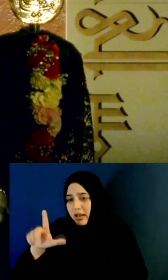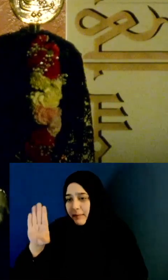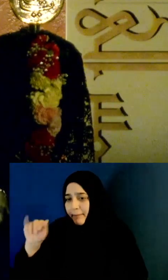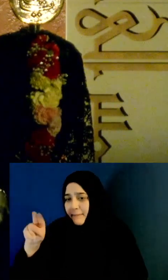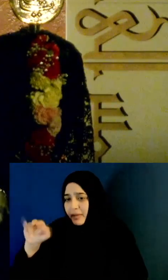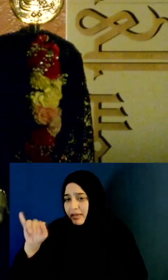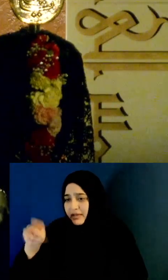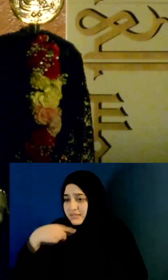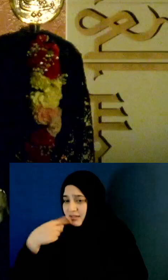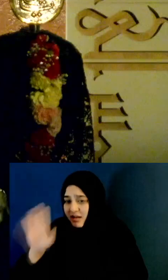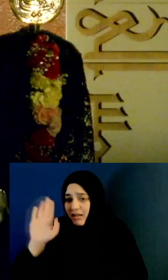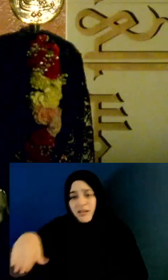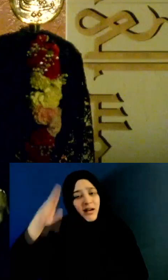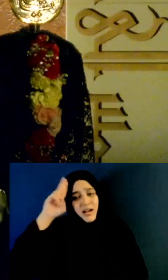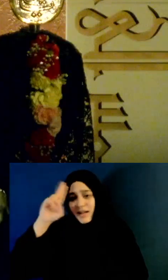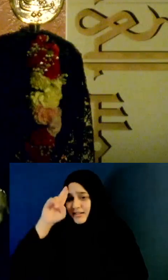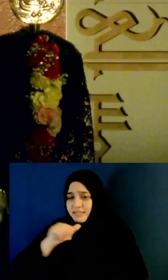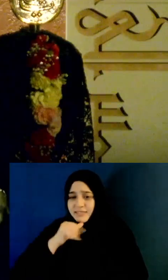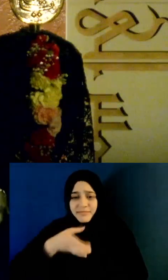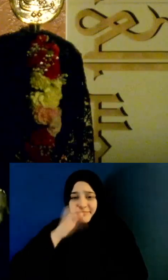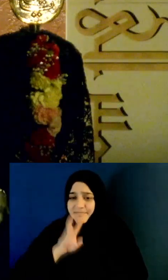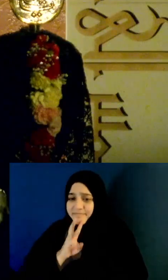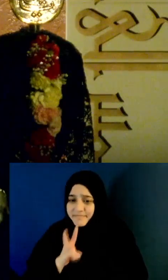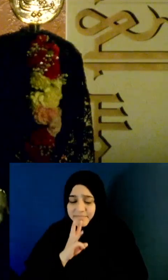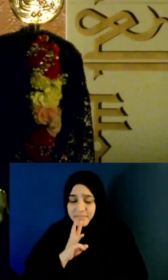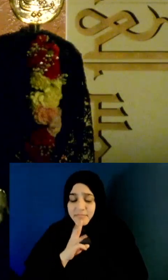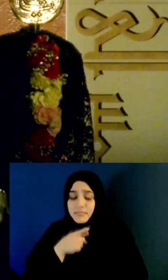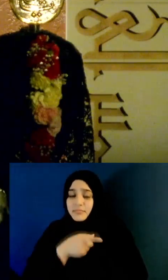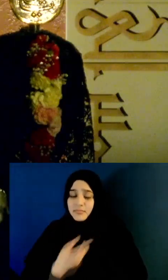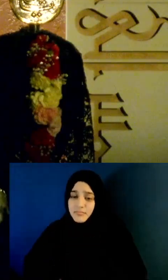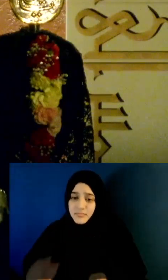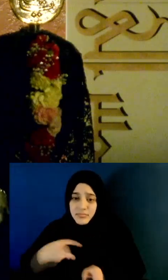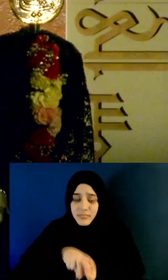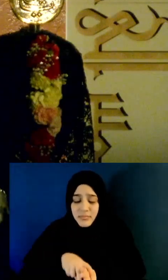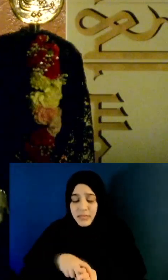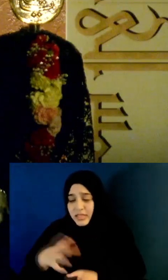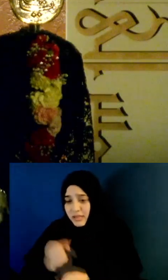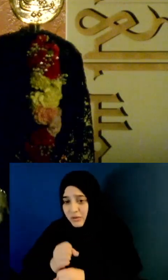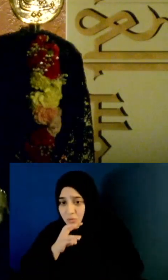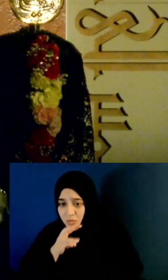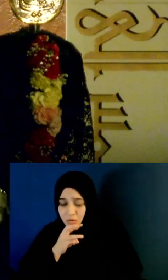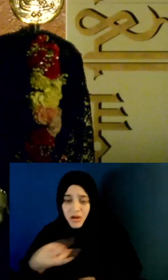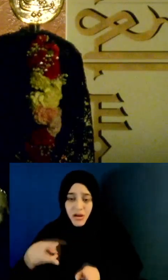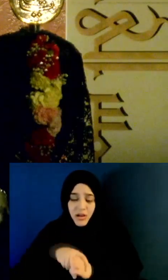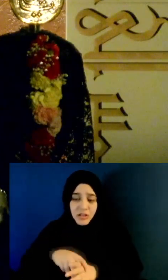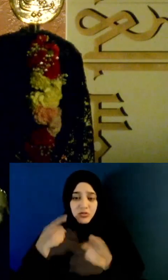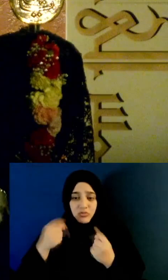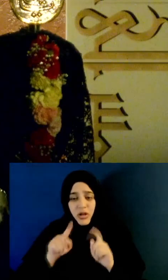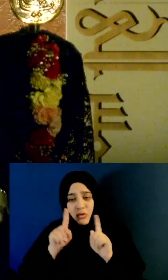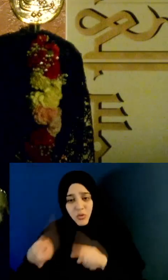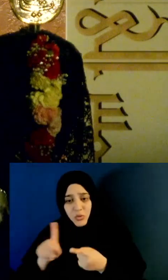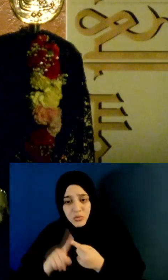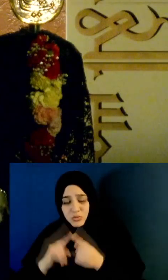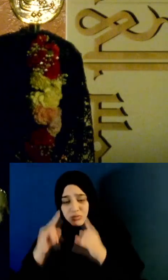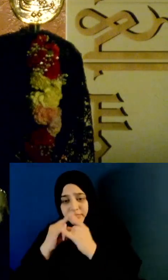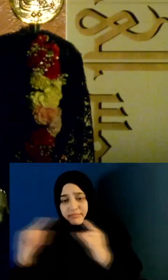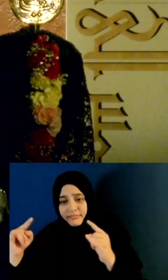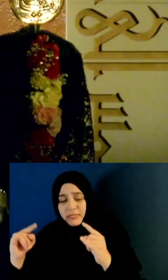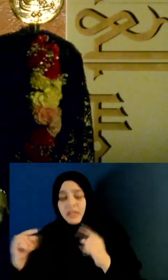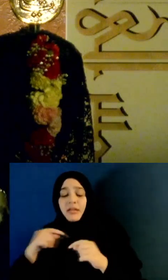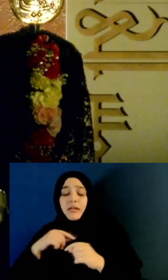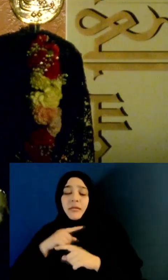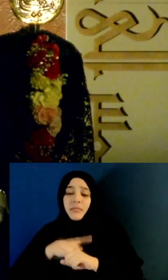the horse, and he began to head back to Khaymaga. But an enemy appeared from